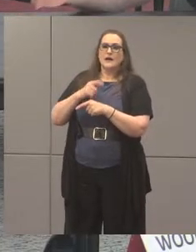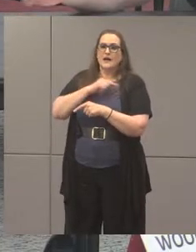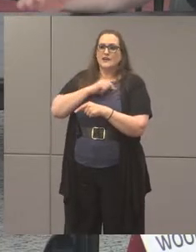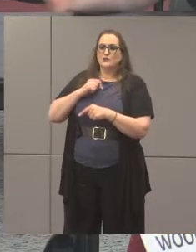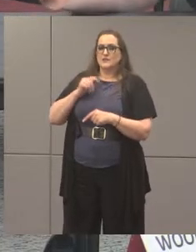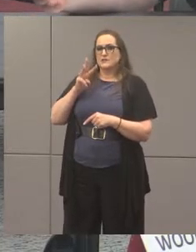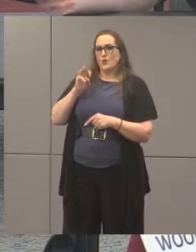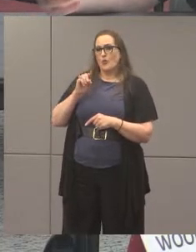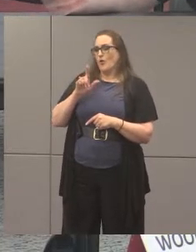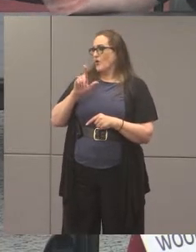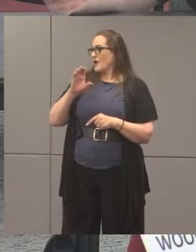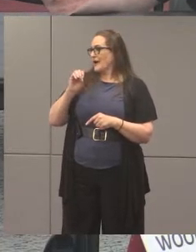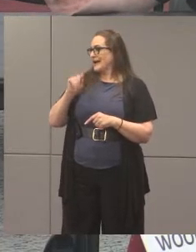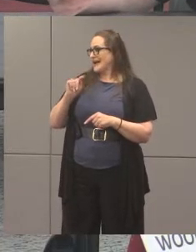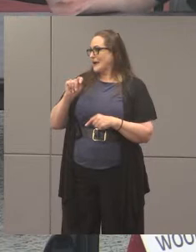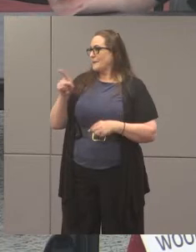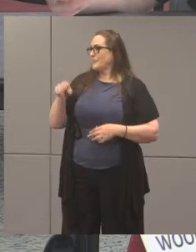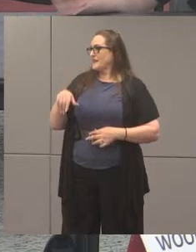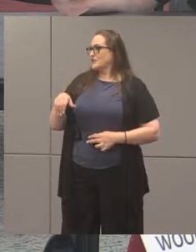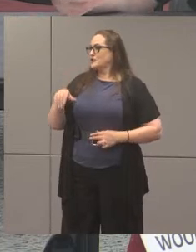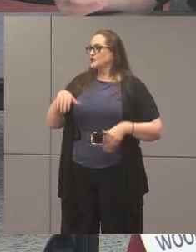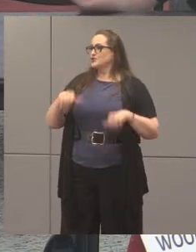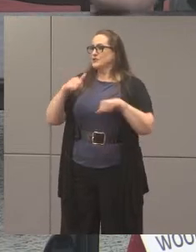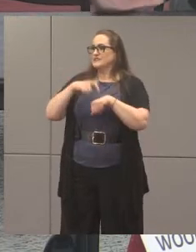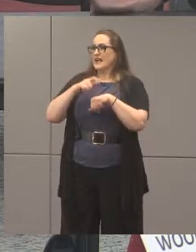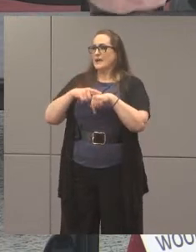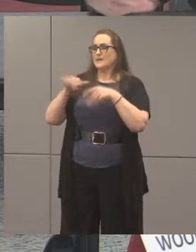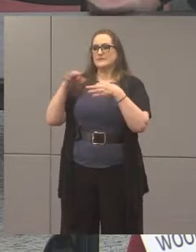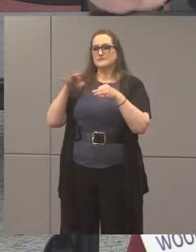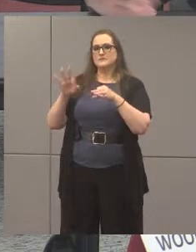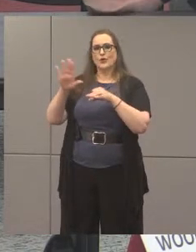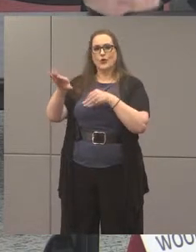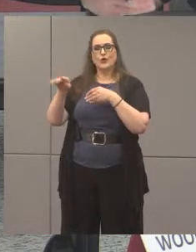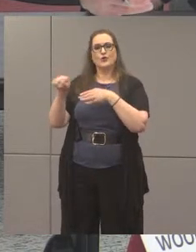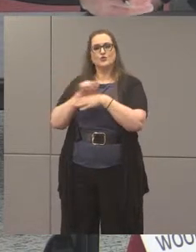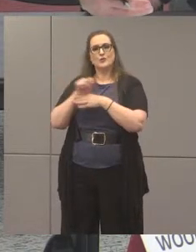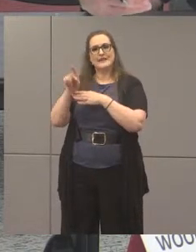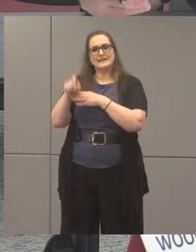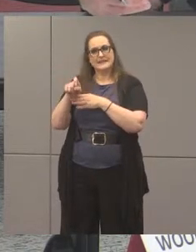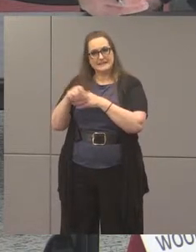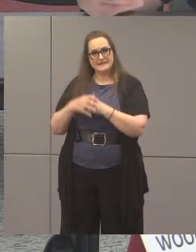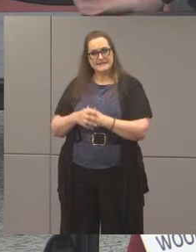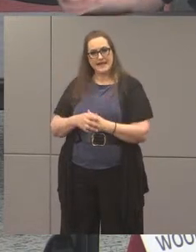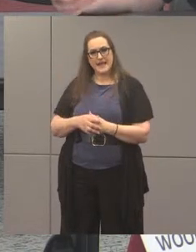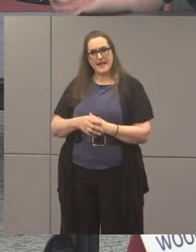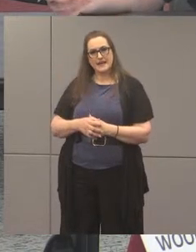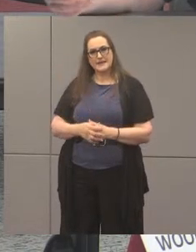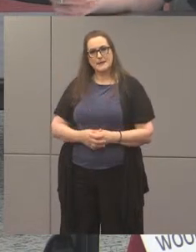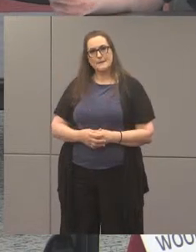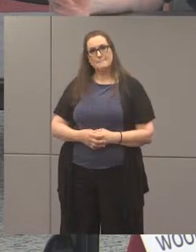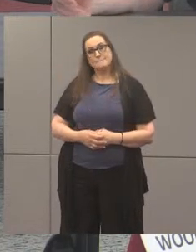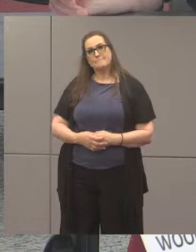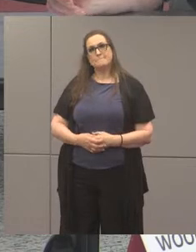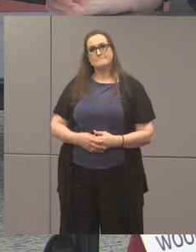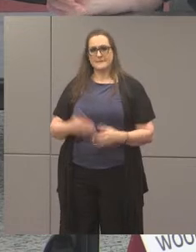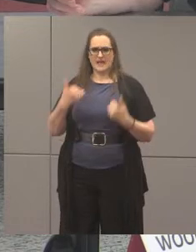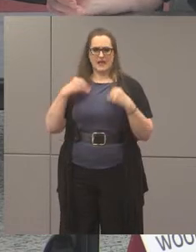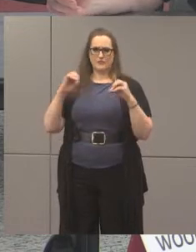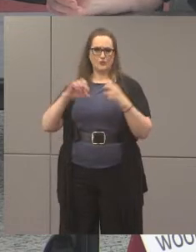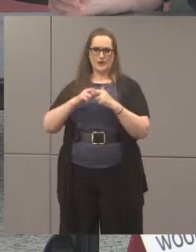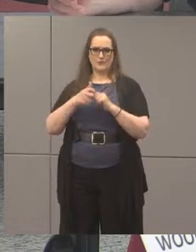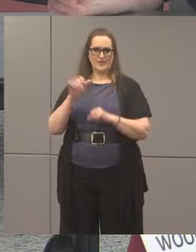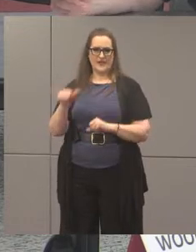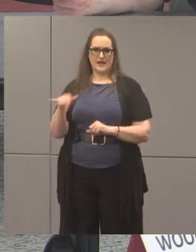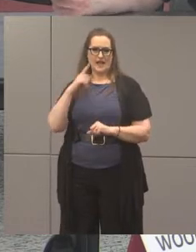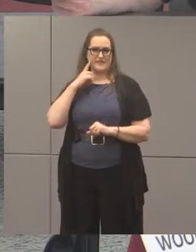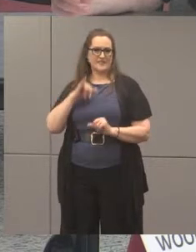Wolcott, she took time and articulated like what her training needs are, and I have no problem with that. I think